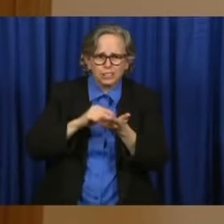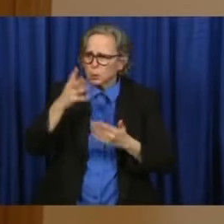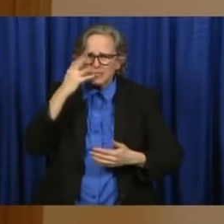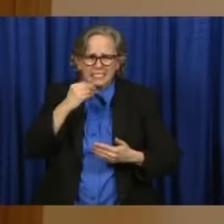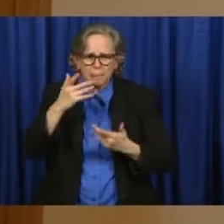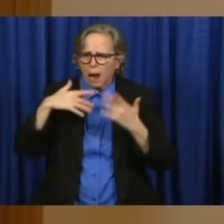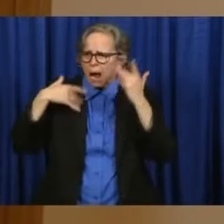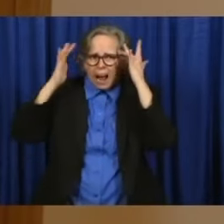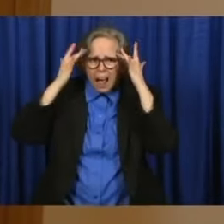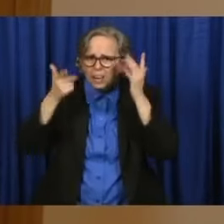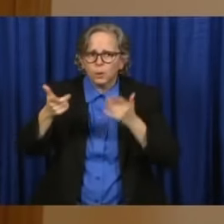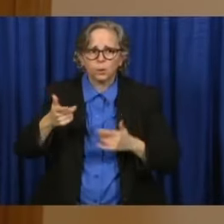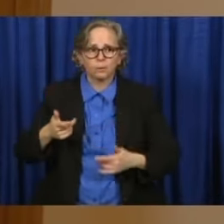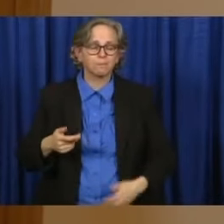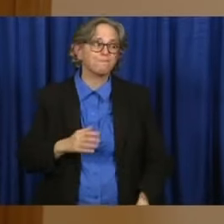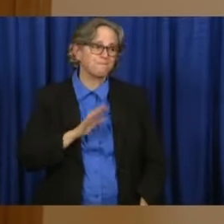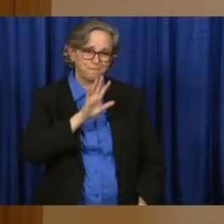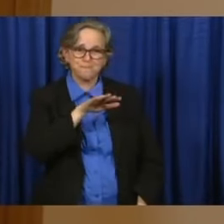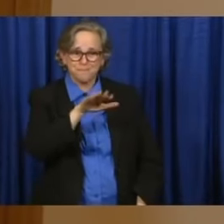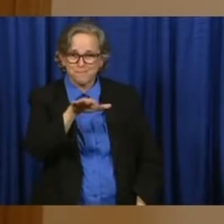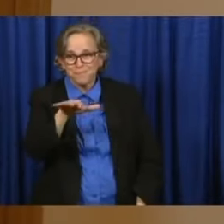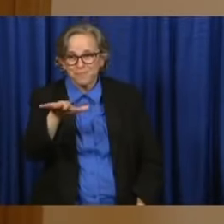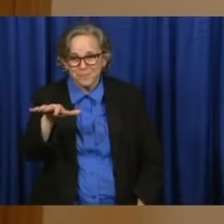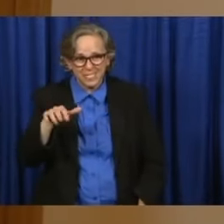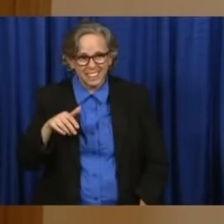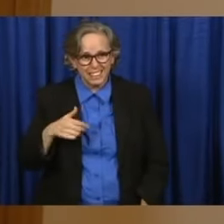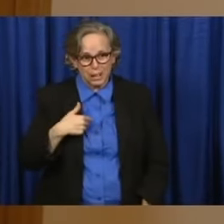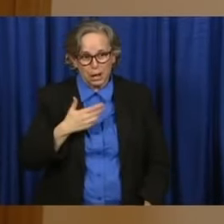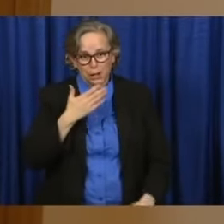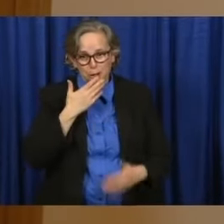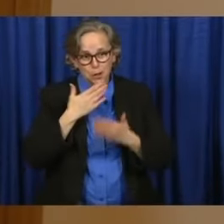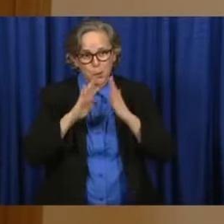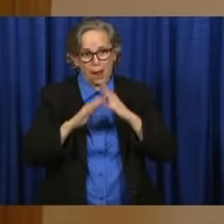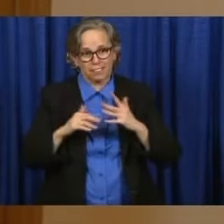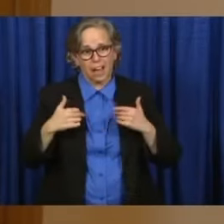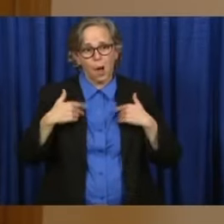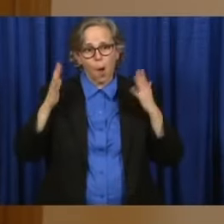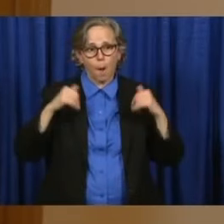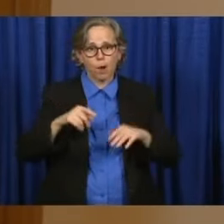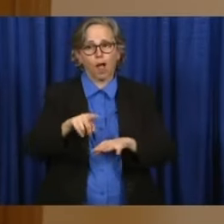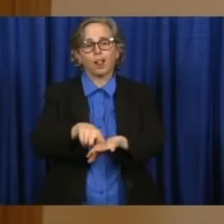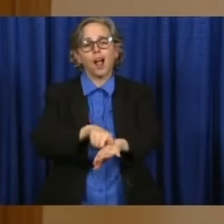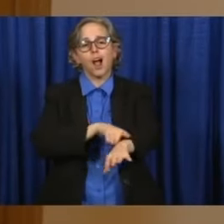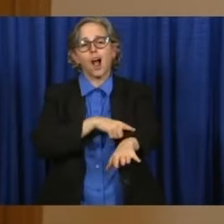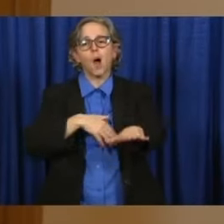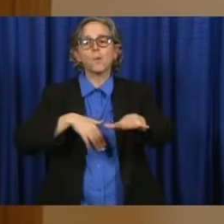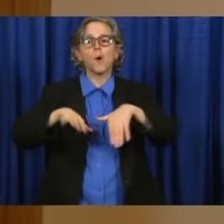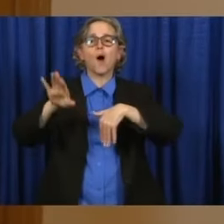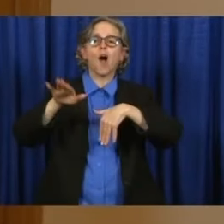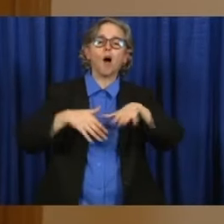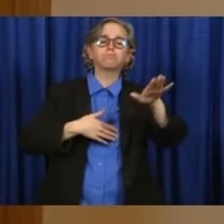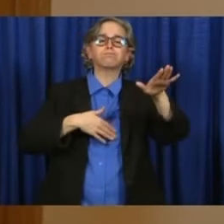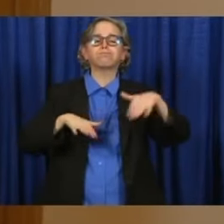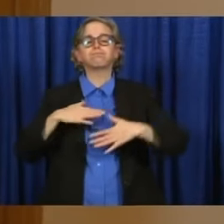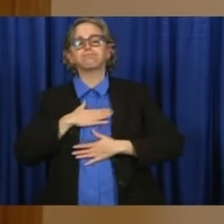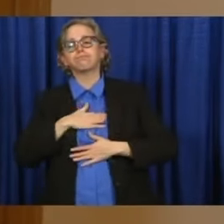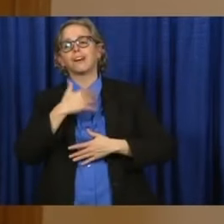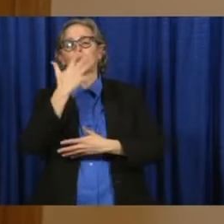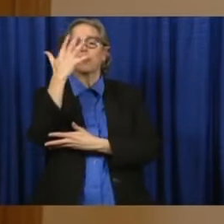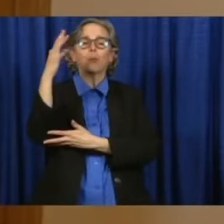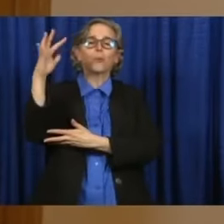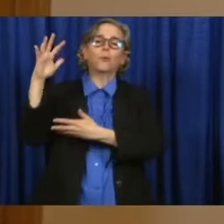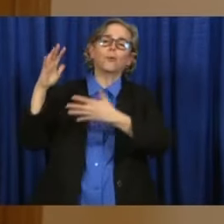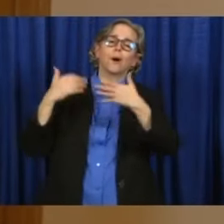good weather, even myself, I hope to take a long walk and maybe a hike in the woods soon. But my biggest